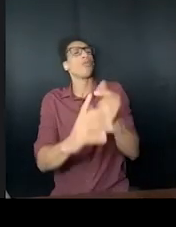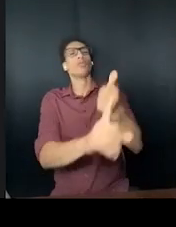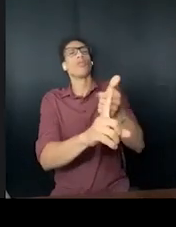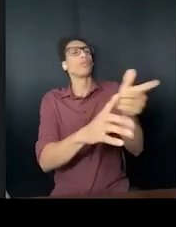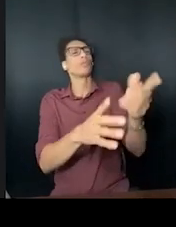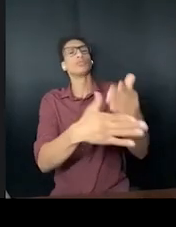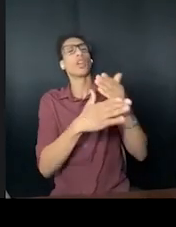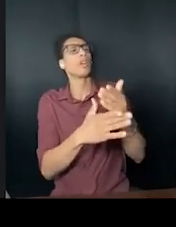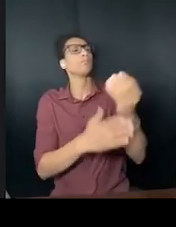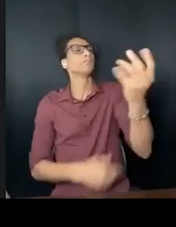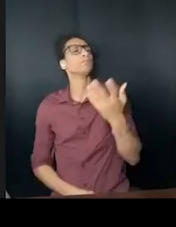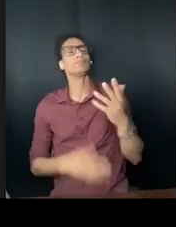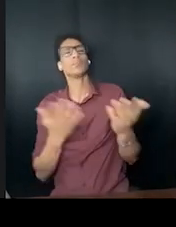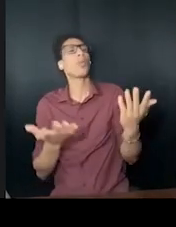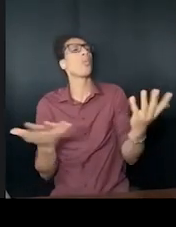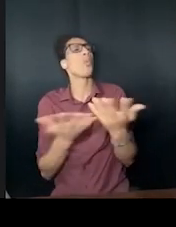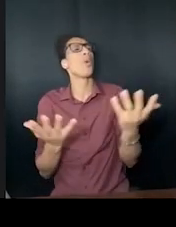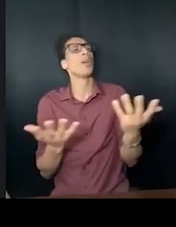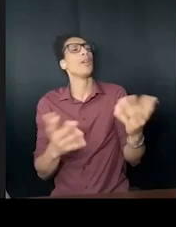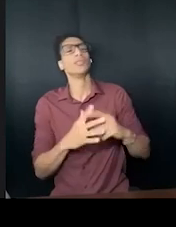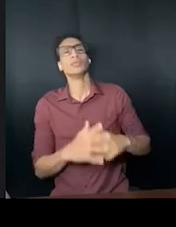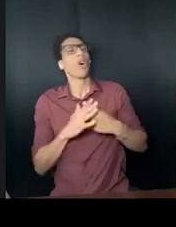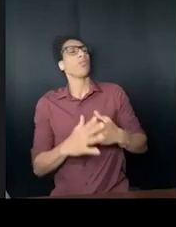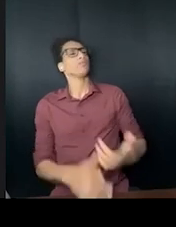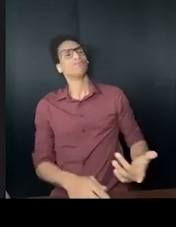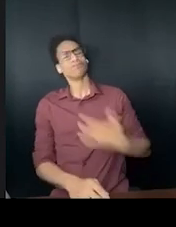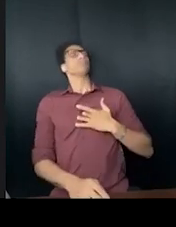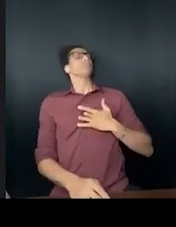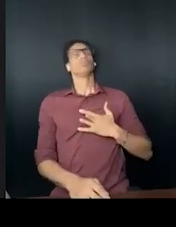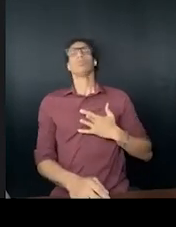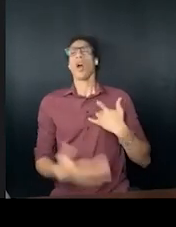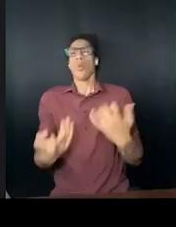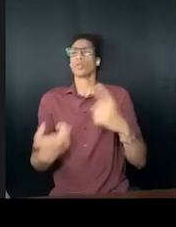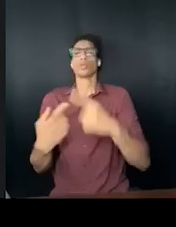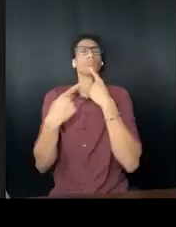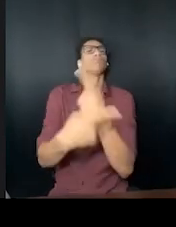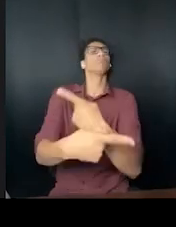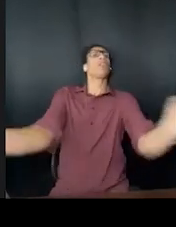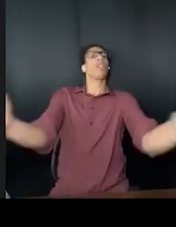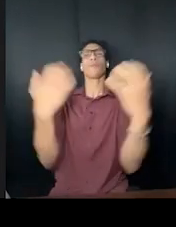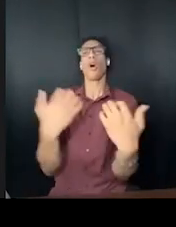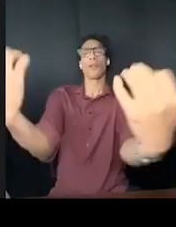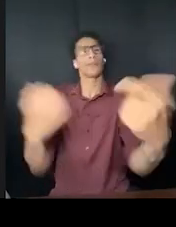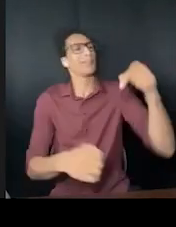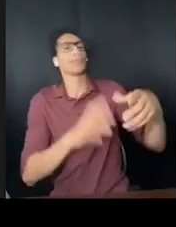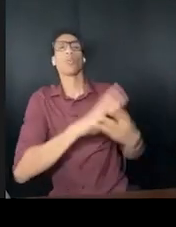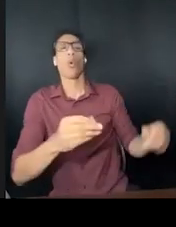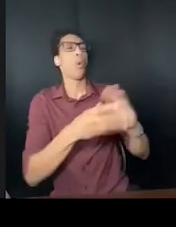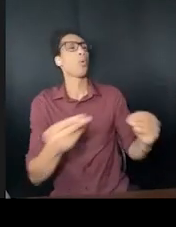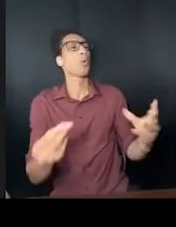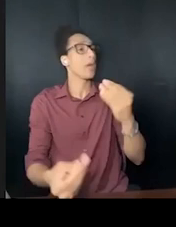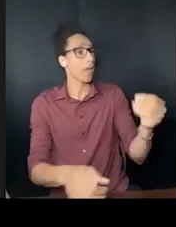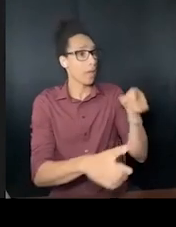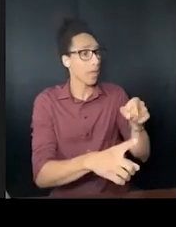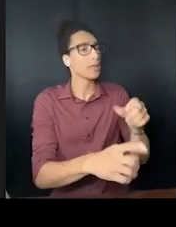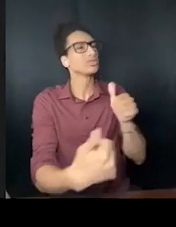stories to tell, but what compelled you to tell this story? And what was challenging as a filmmaker about telling this particular story?